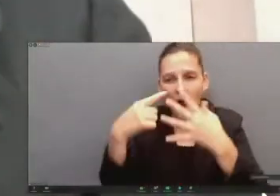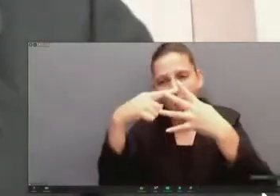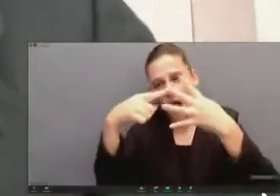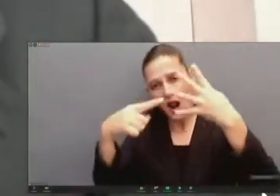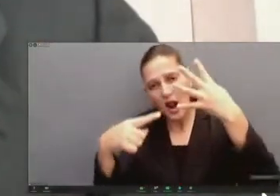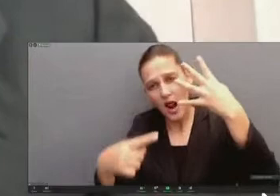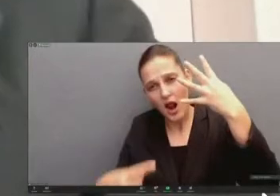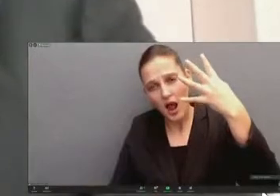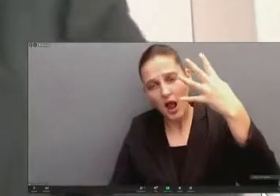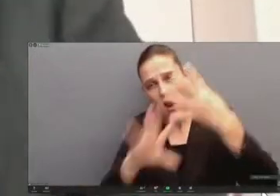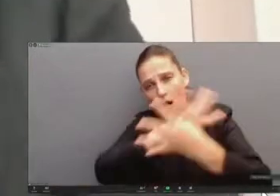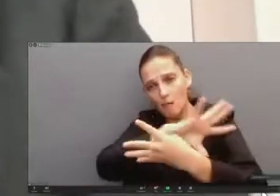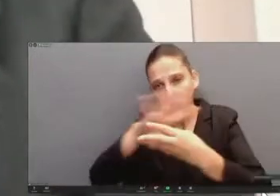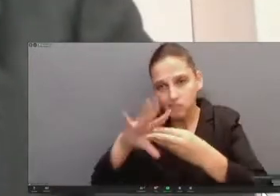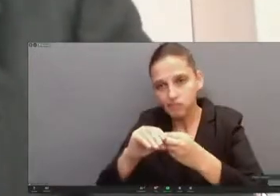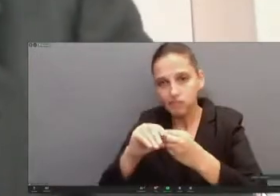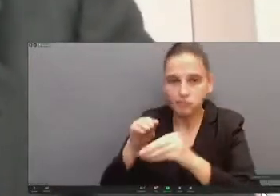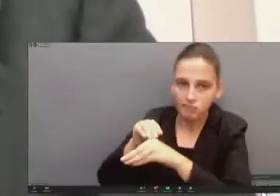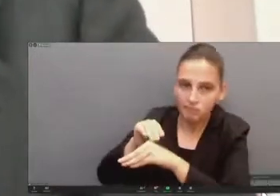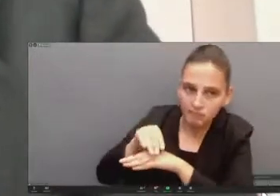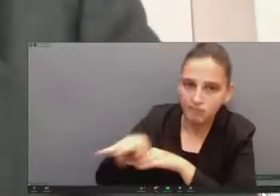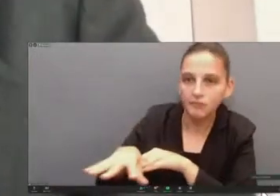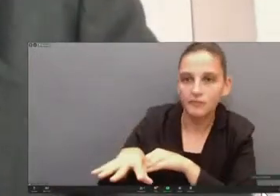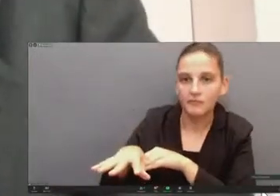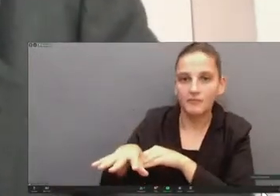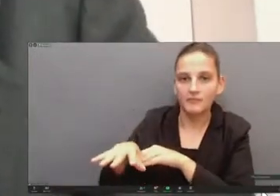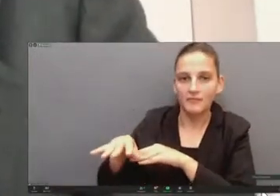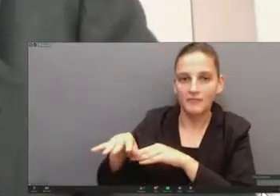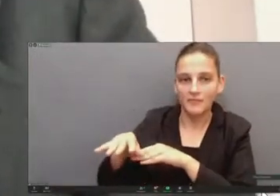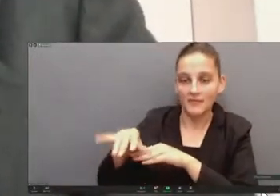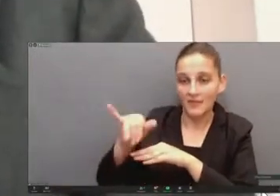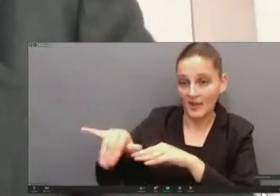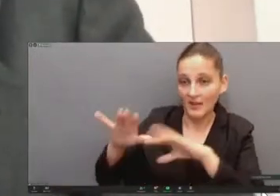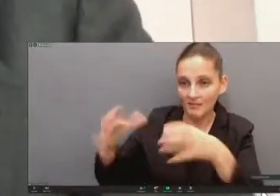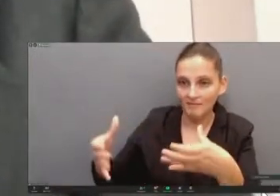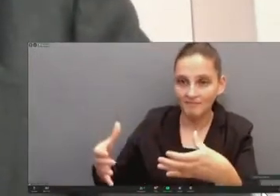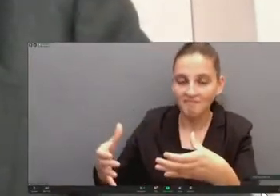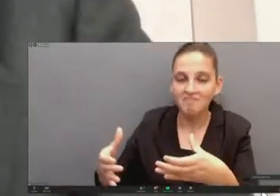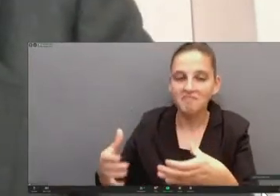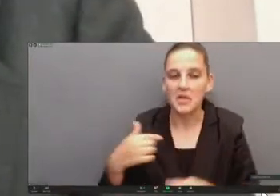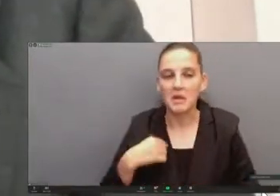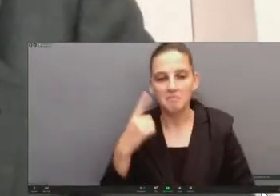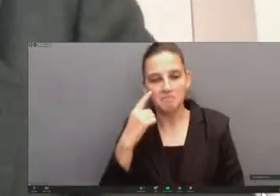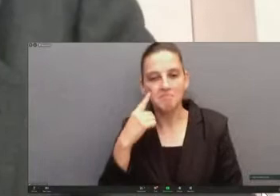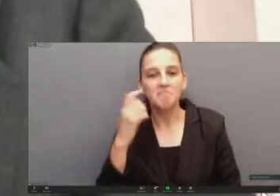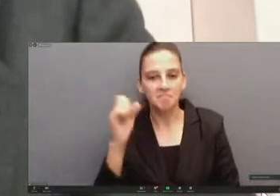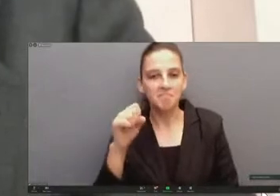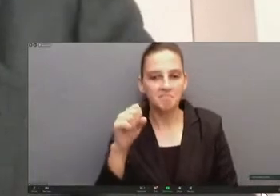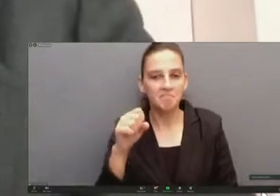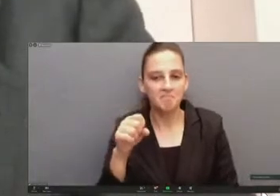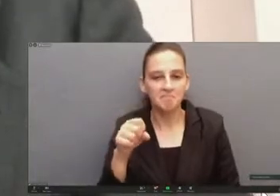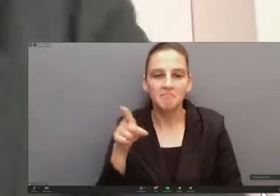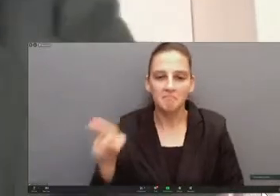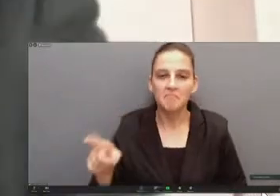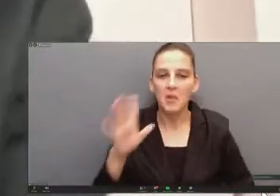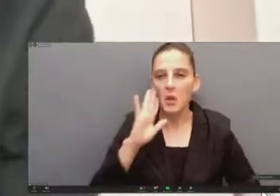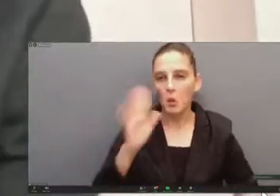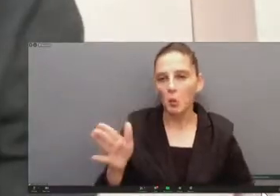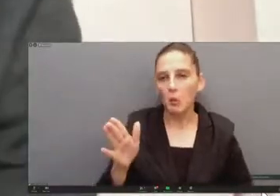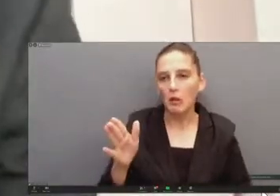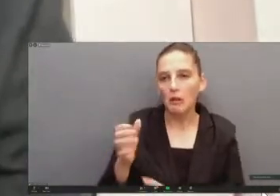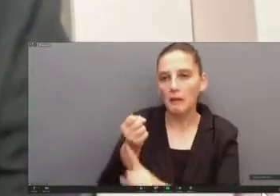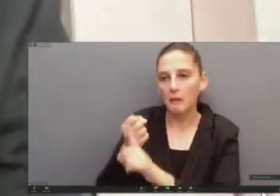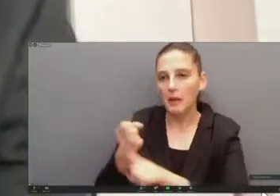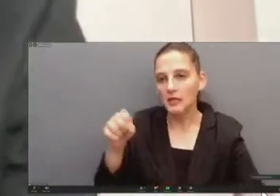of risk factors coming together would suggest to me that yes, they are likely to be disproportionately impacted, but I have